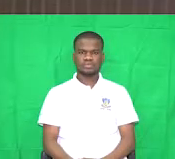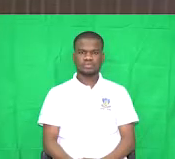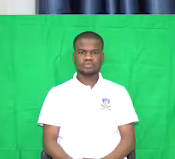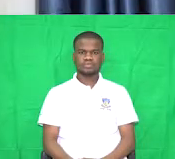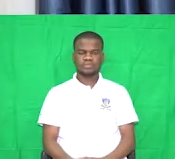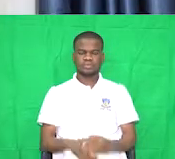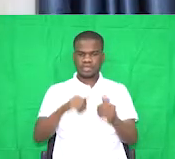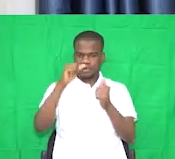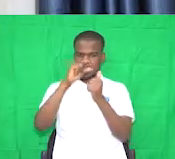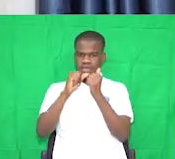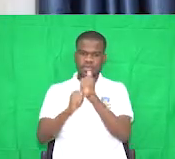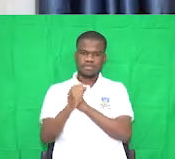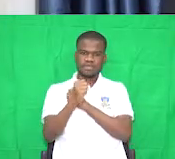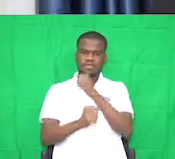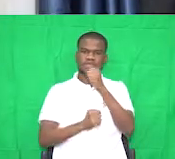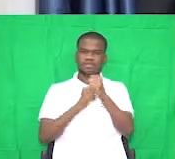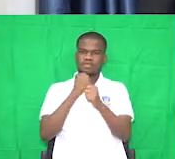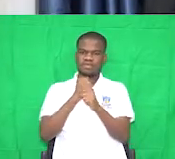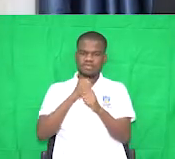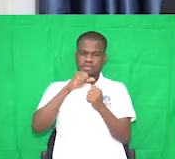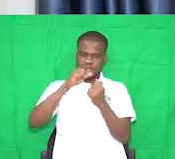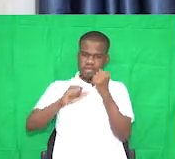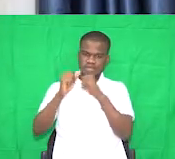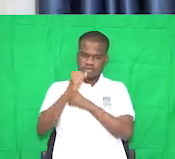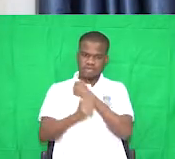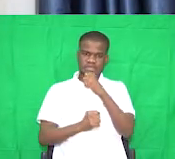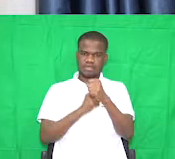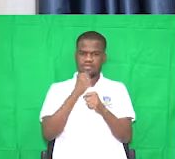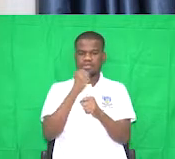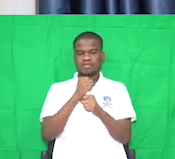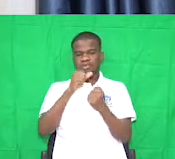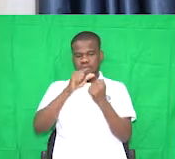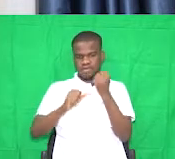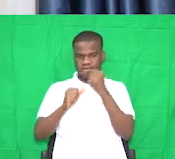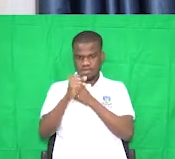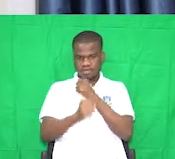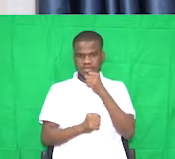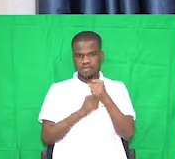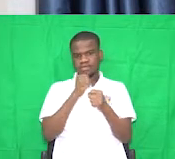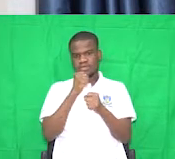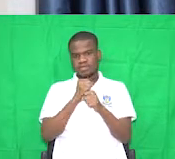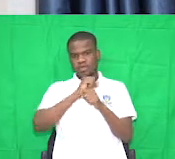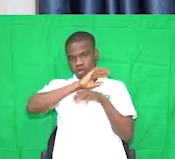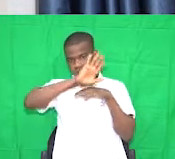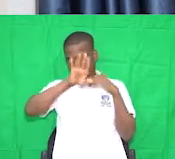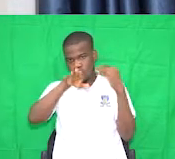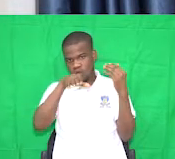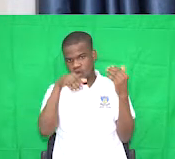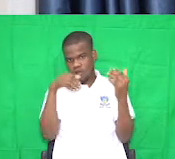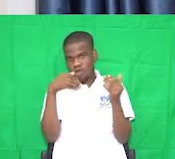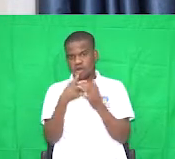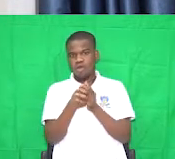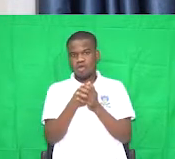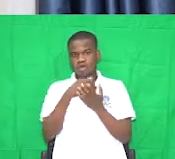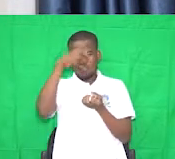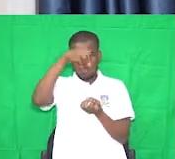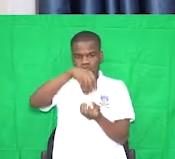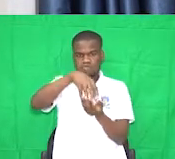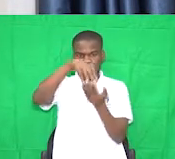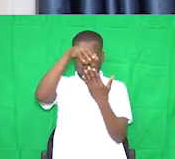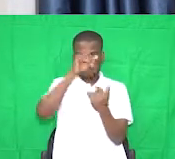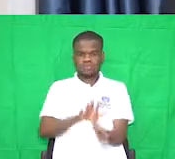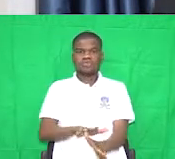Year after year, institutions of learning turn out into the job market and into society